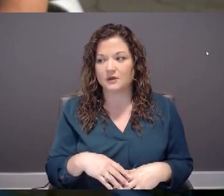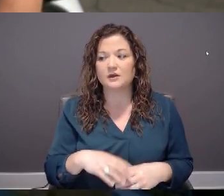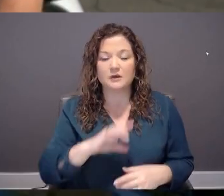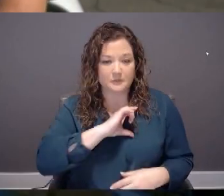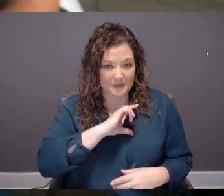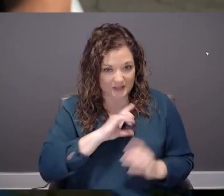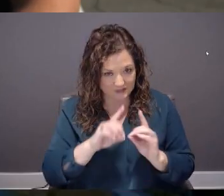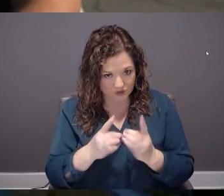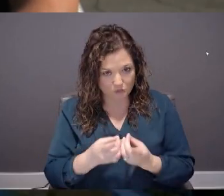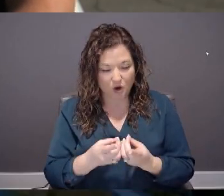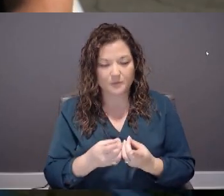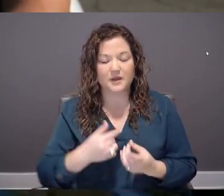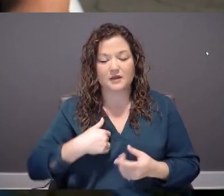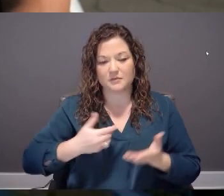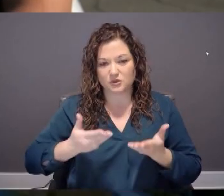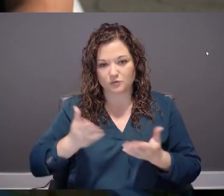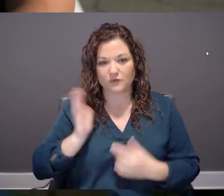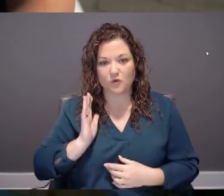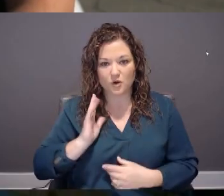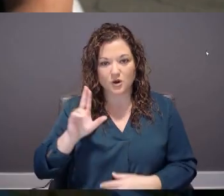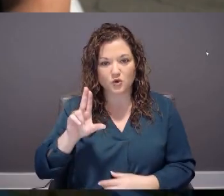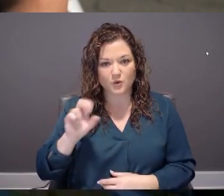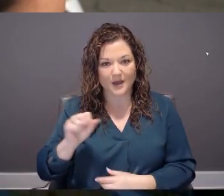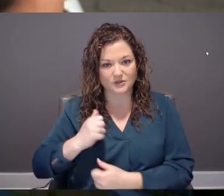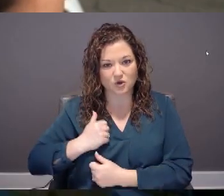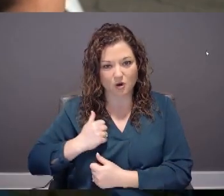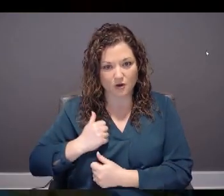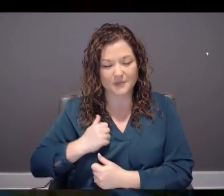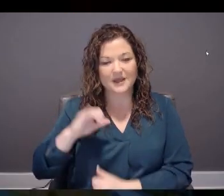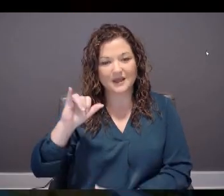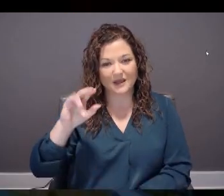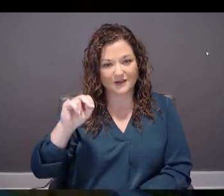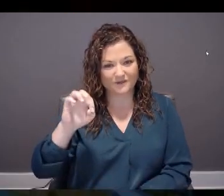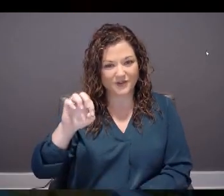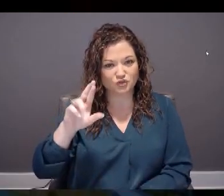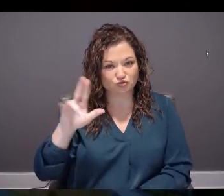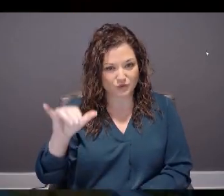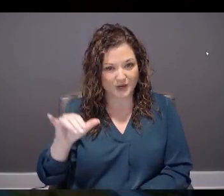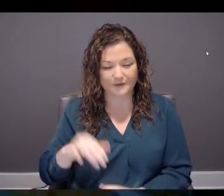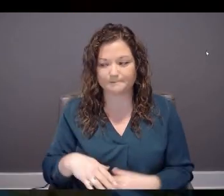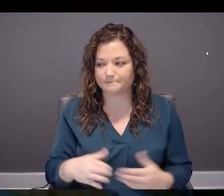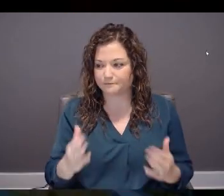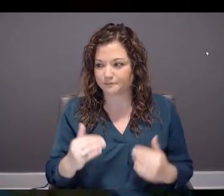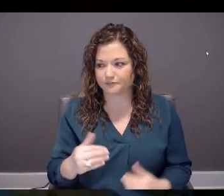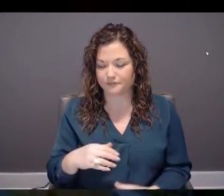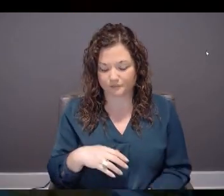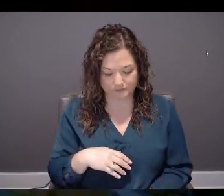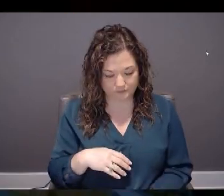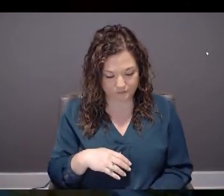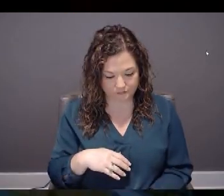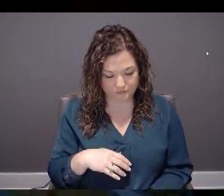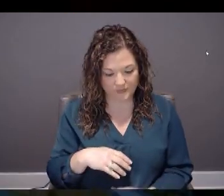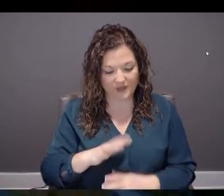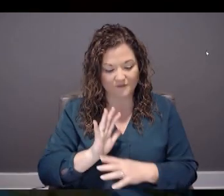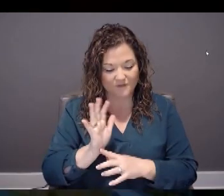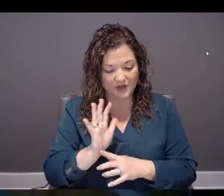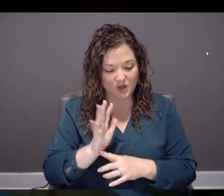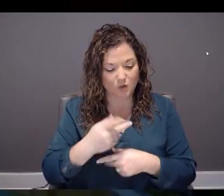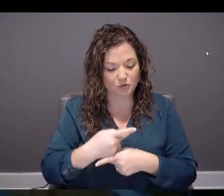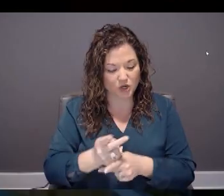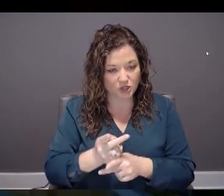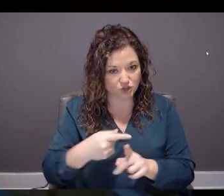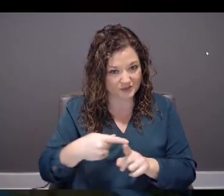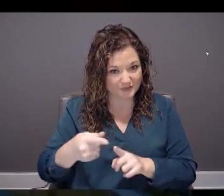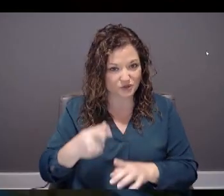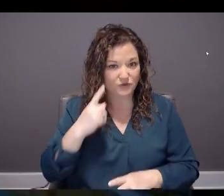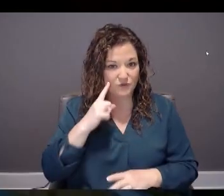now, and I served in the United States Army as an infantryman for about 10 years. Hi, I'm Bill Gowdy. I work as a video production specialist in the city's communications and